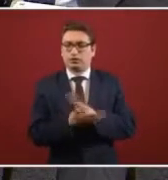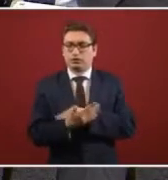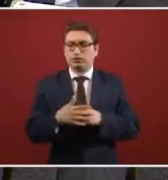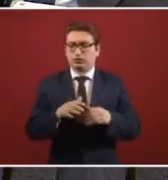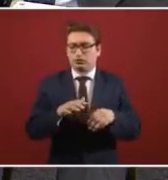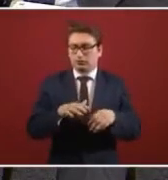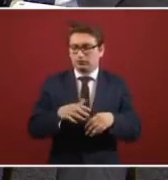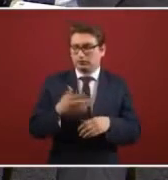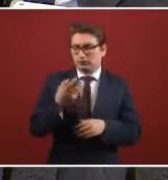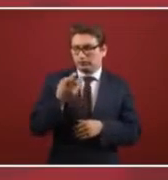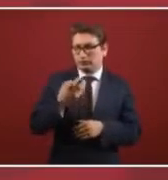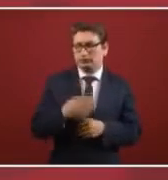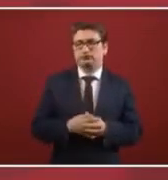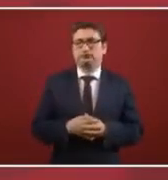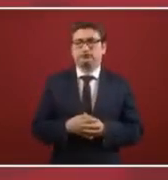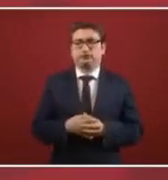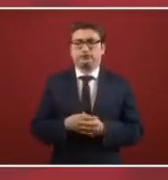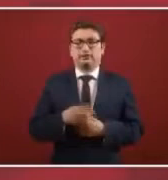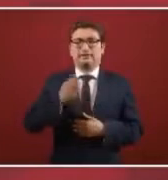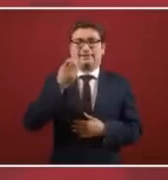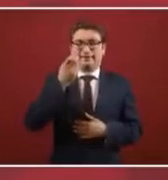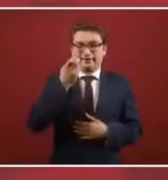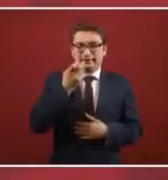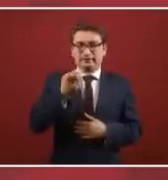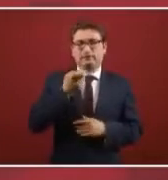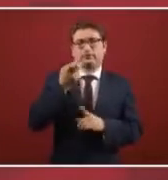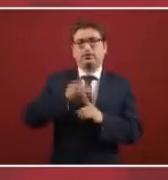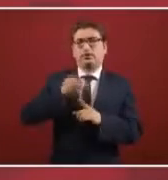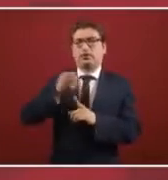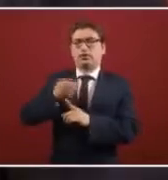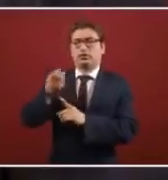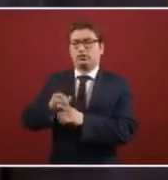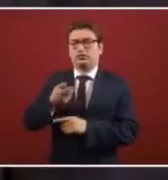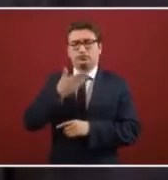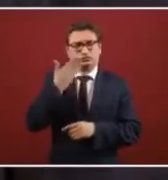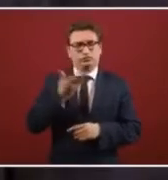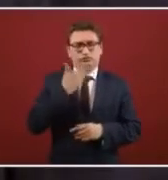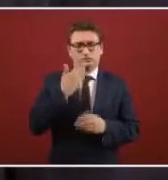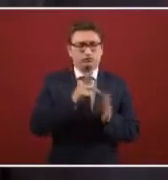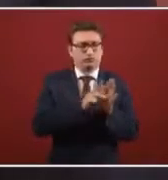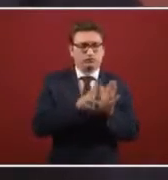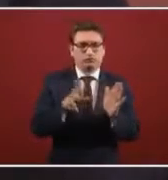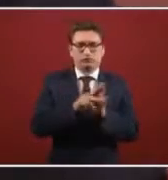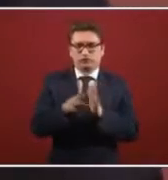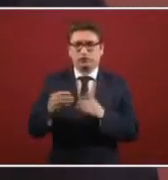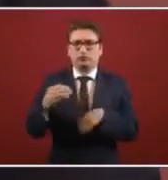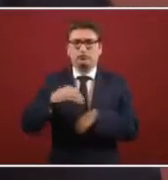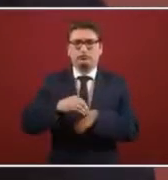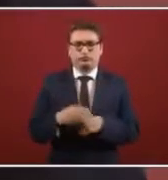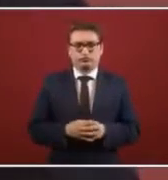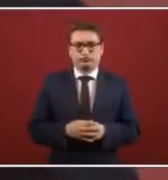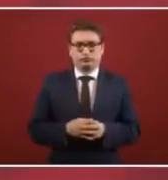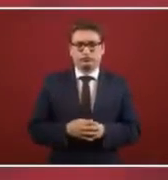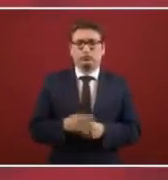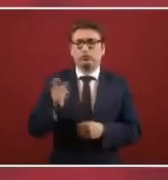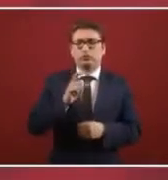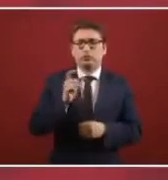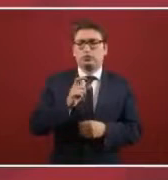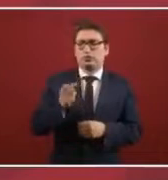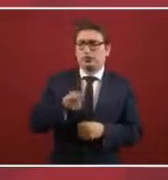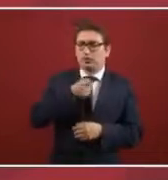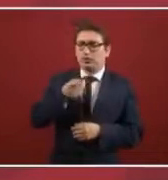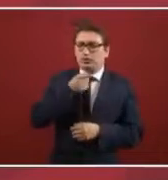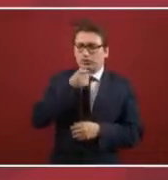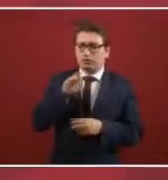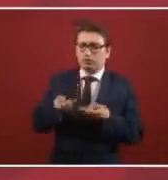Cuando hablo de amarillismo, When me I refiero speak a of eso, yellow journalism, I'm referring to that as de well. sacar de contexto To take things out of